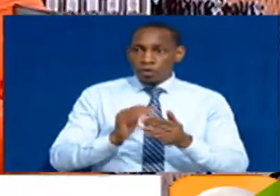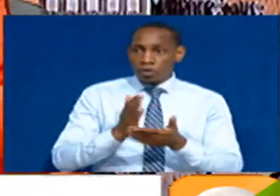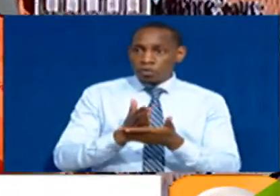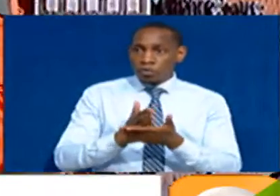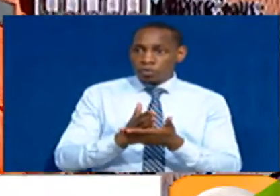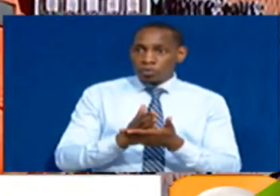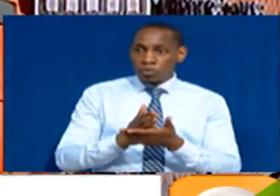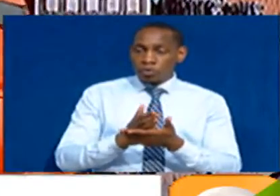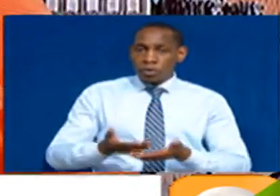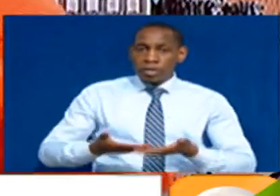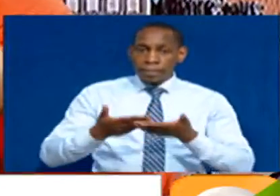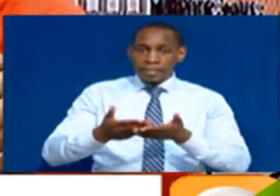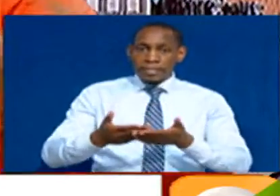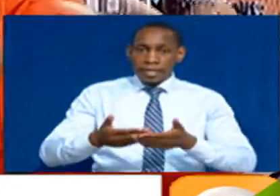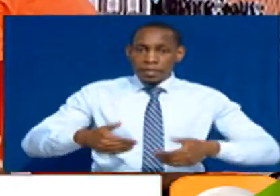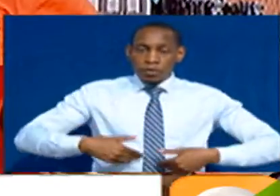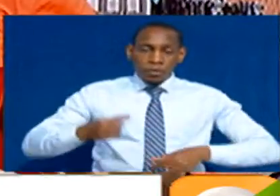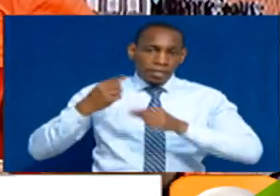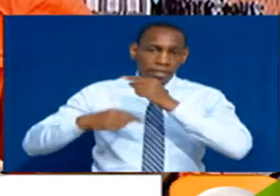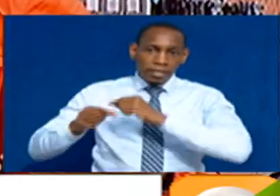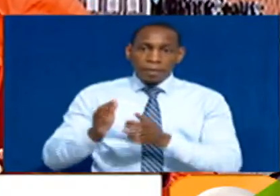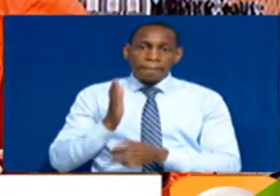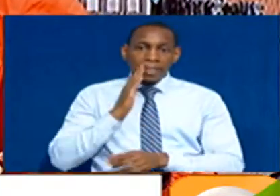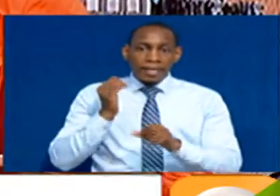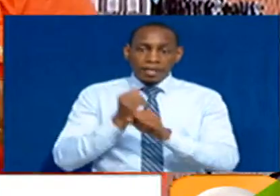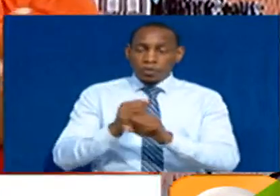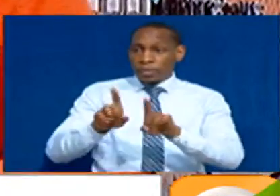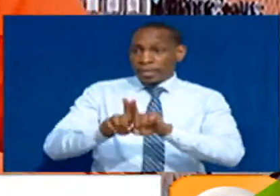this world to the younger generation. The mother is doing that,